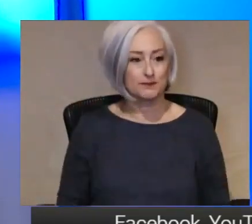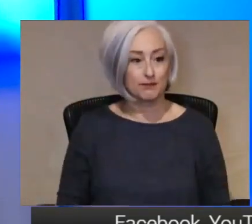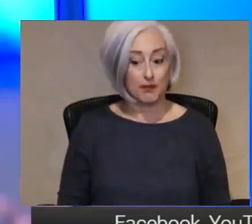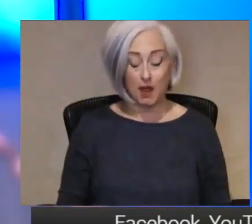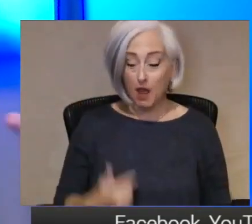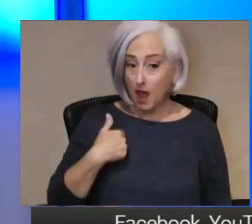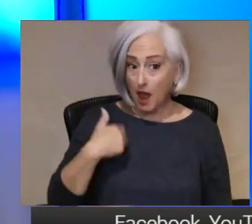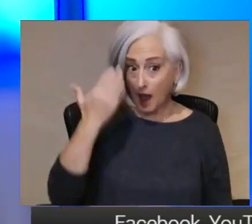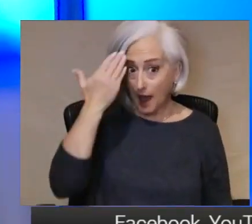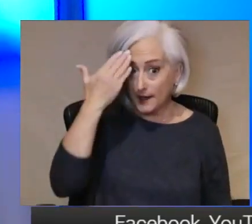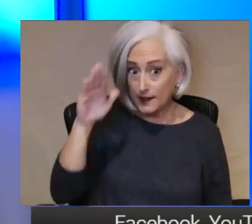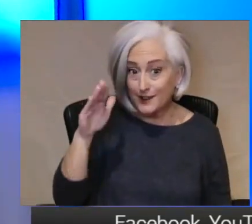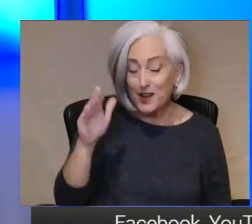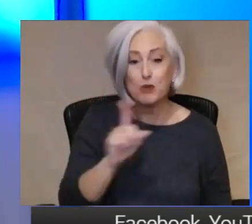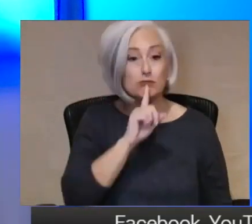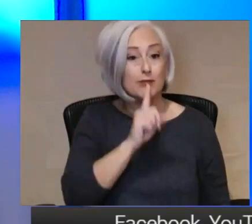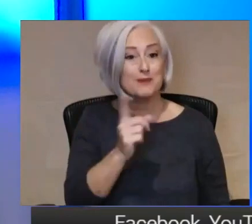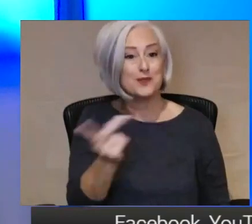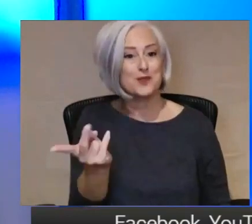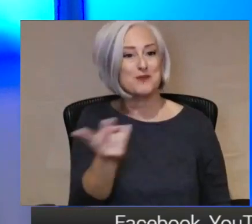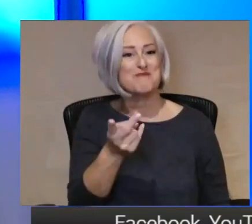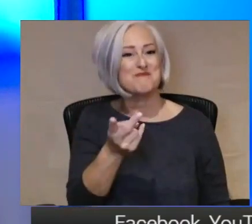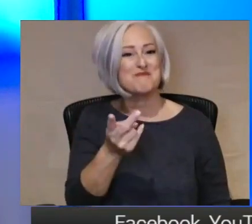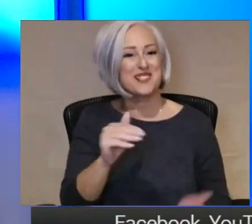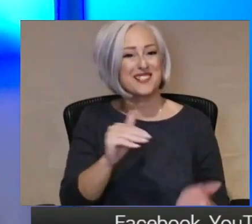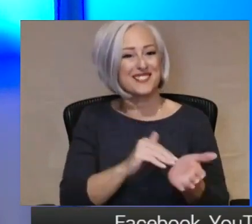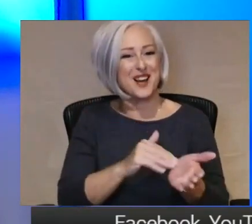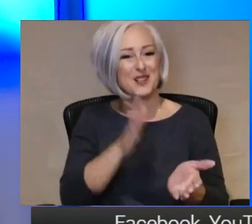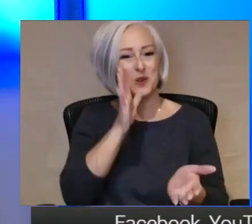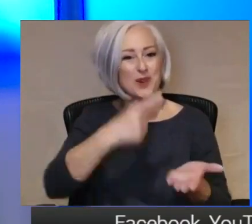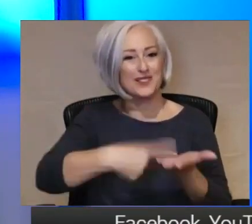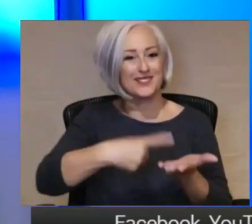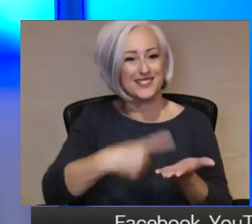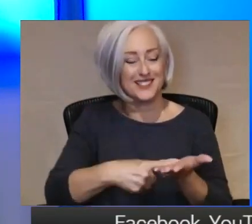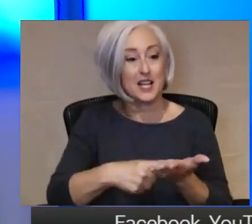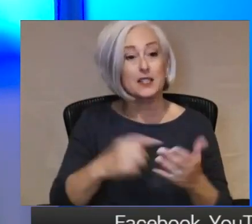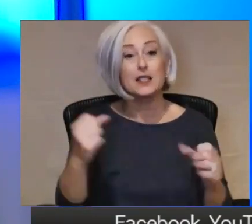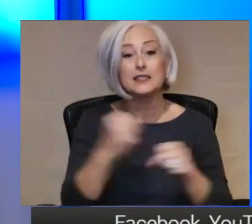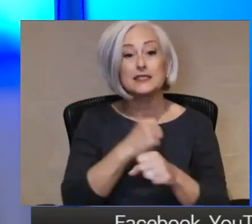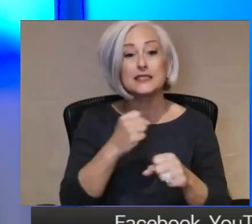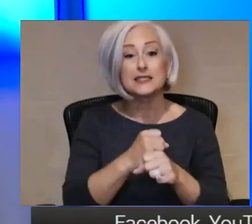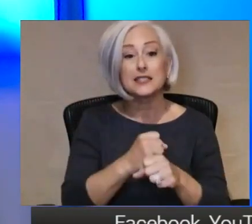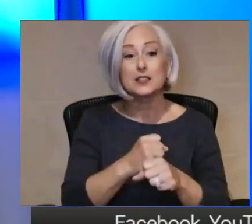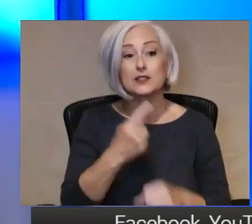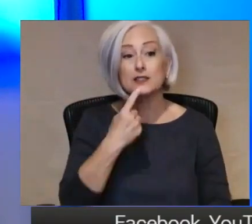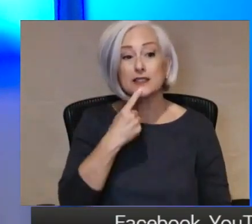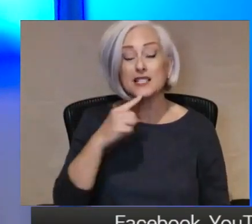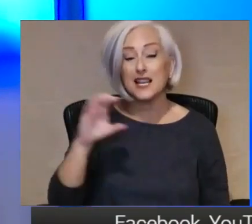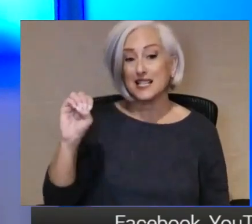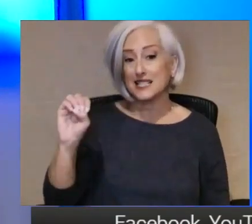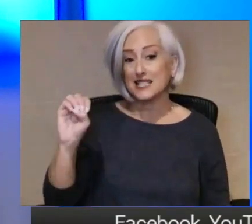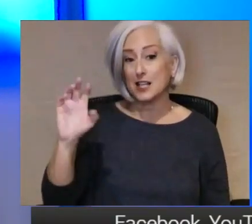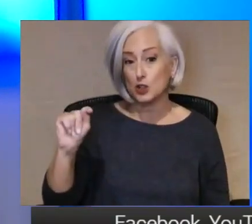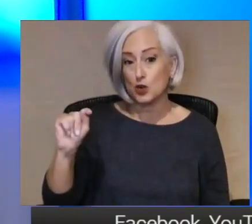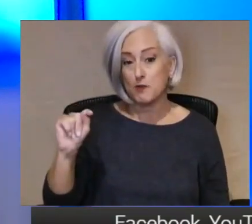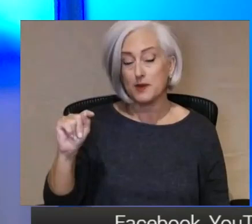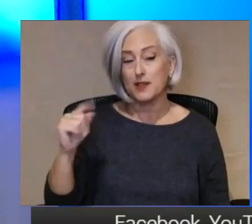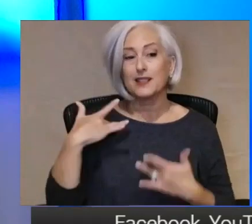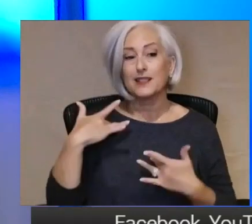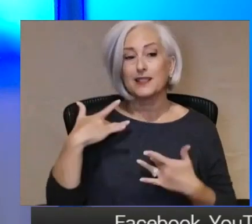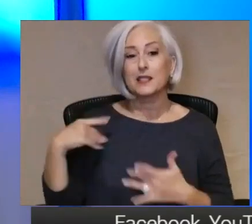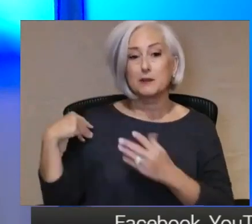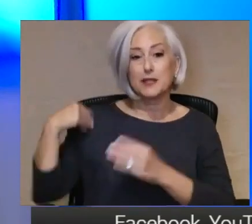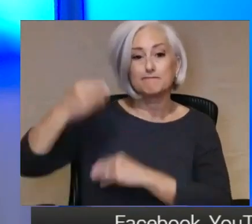sure you docs will discuss, is the statistic that essential tremor is inherited 45 to 90% of the